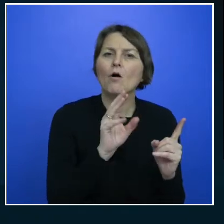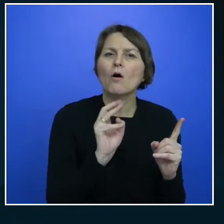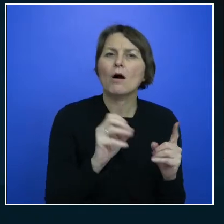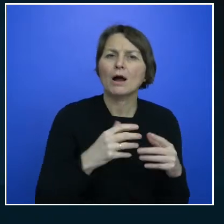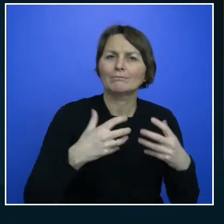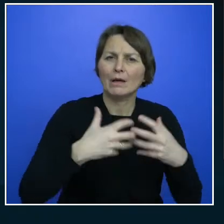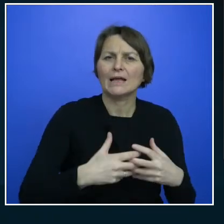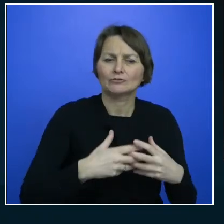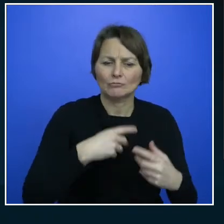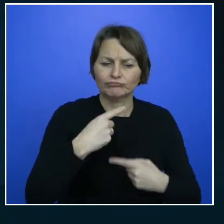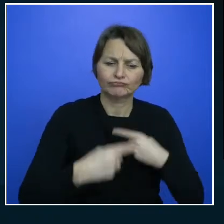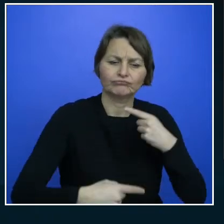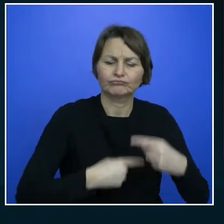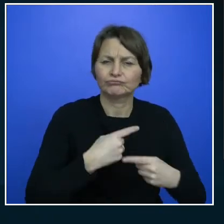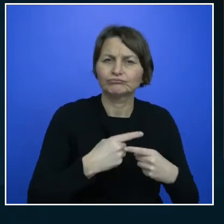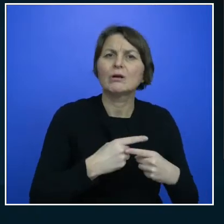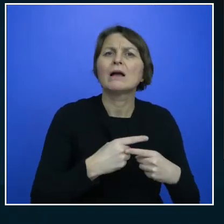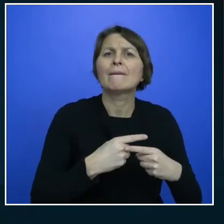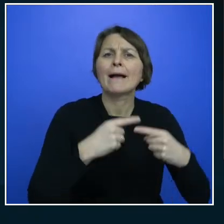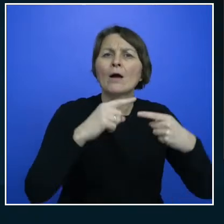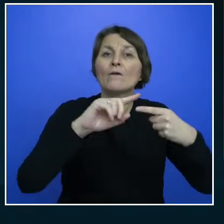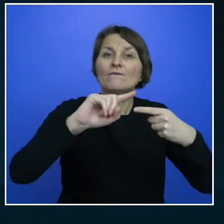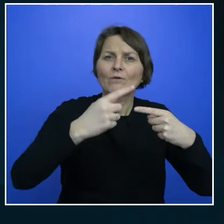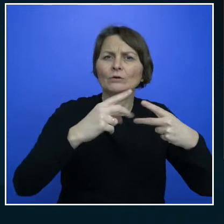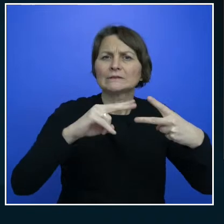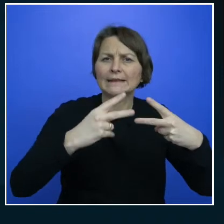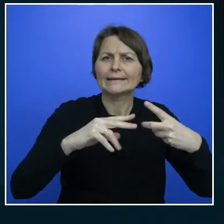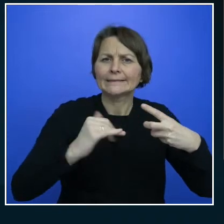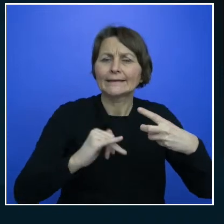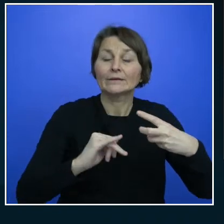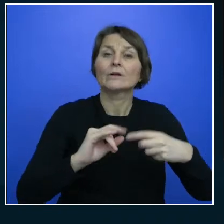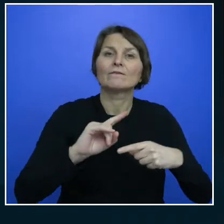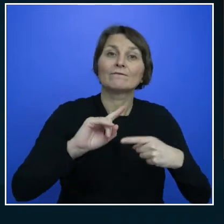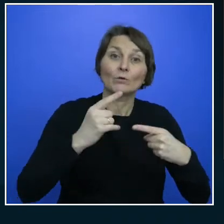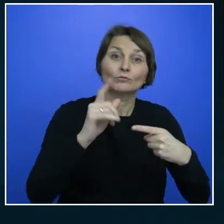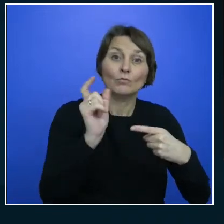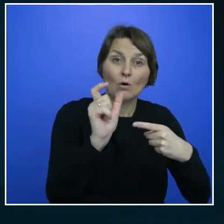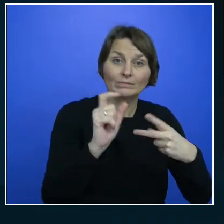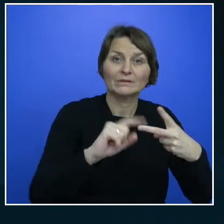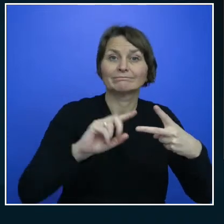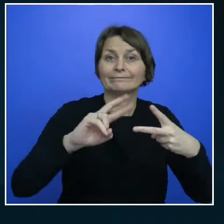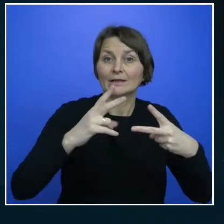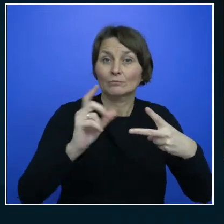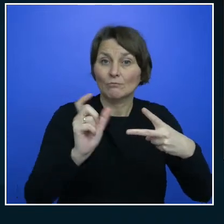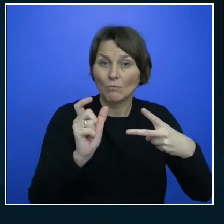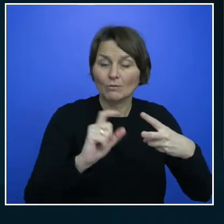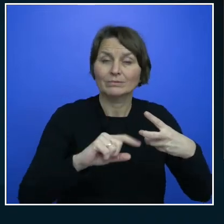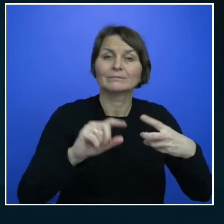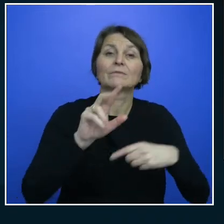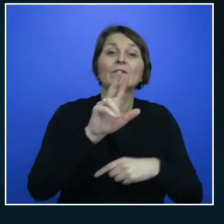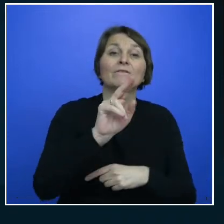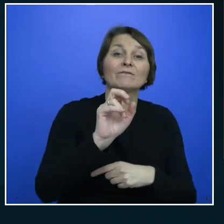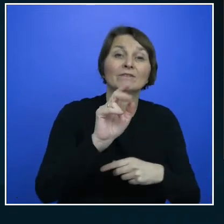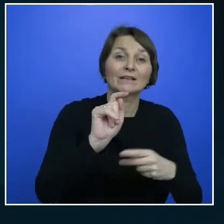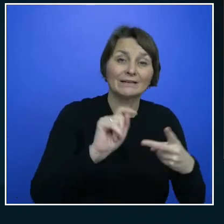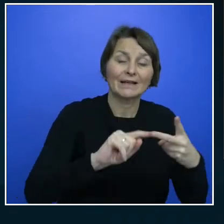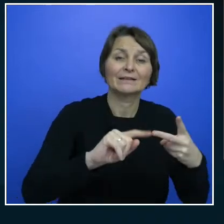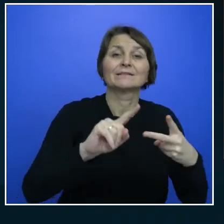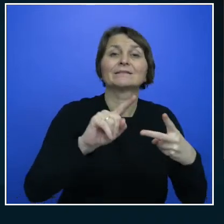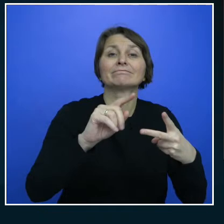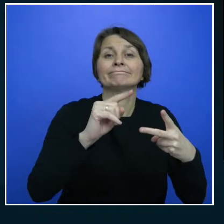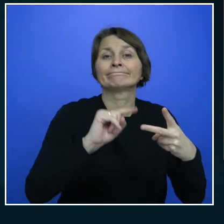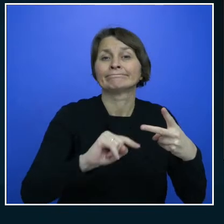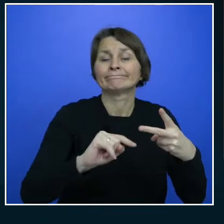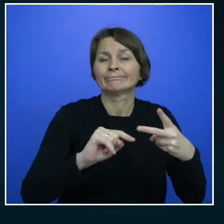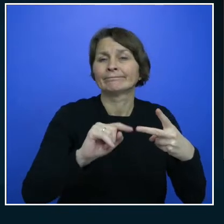in which order these objects need to be created. So first the VNet, then the network adapter, and then the VM.